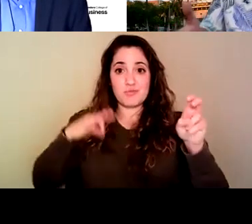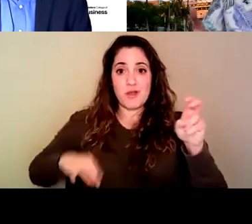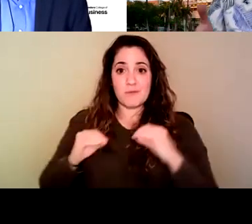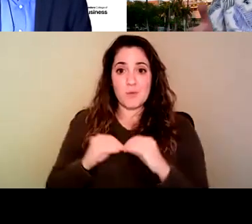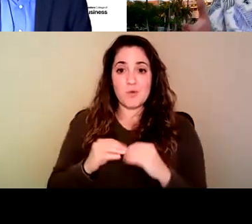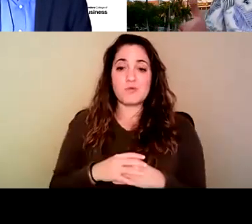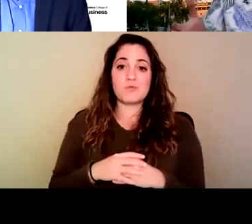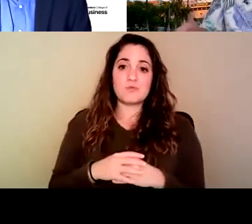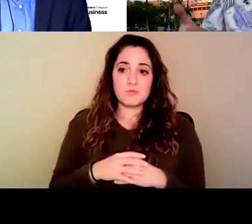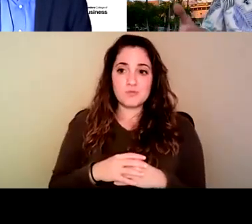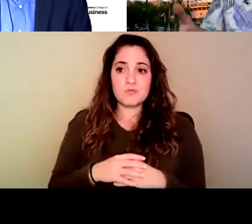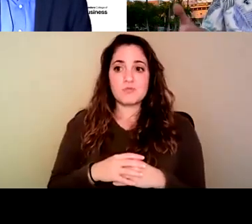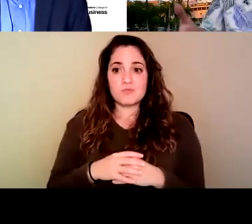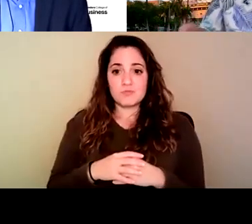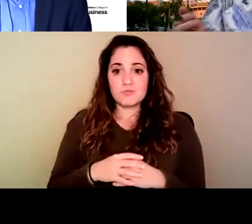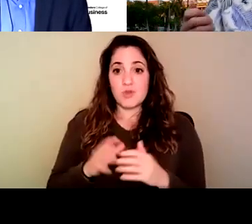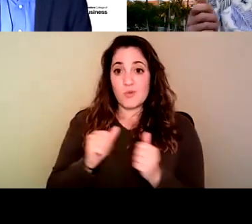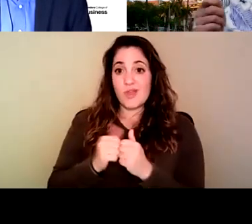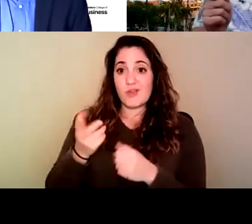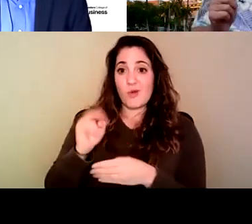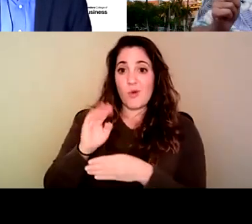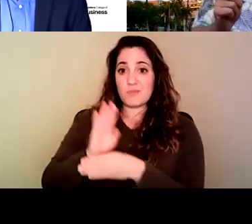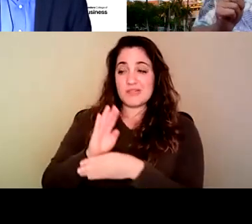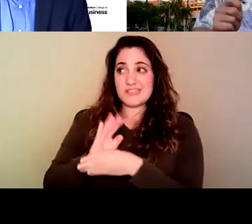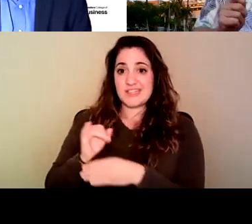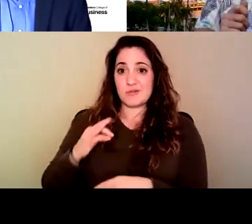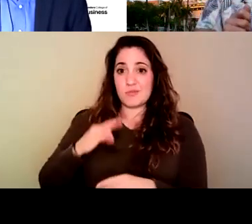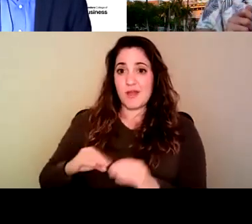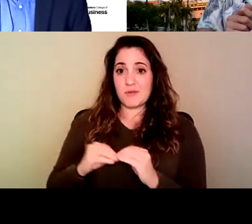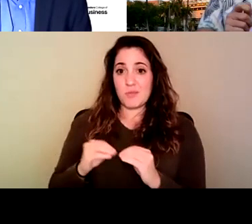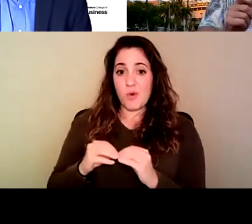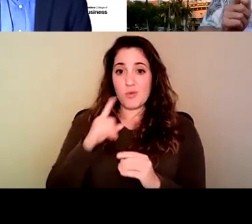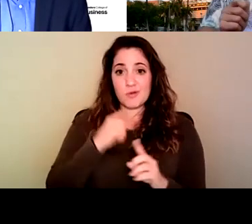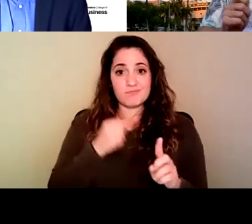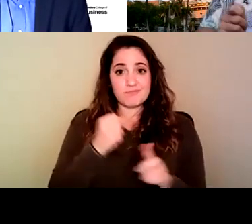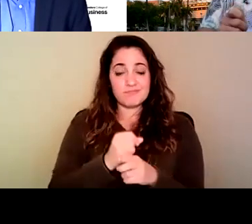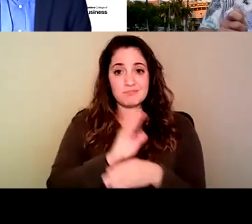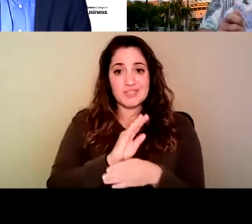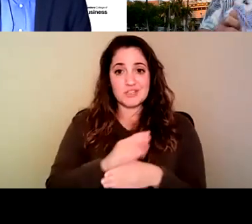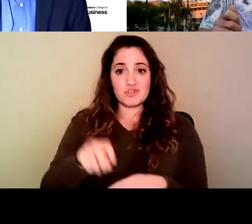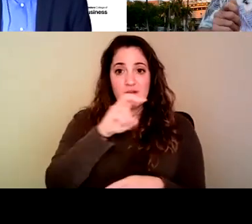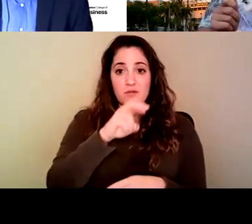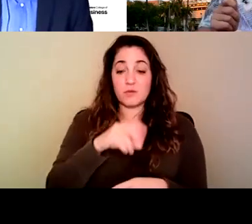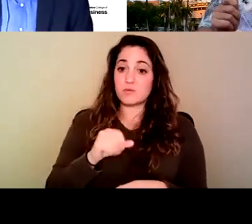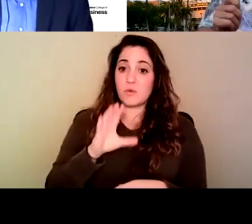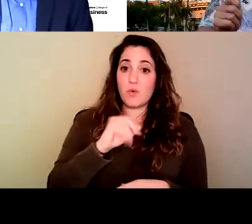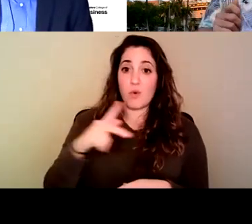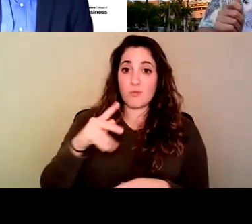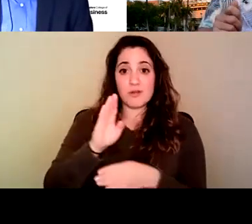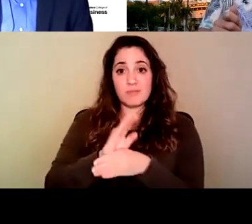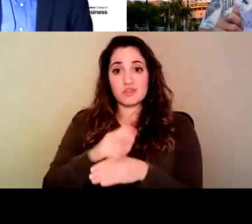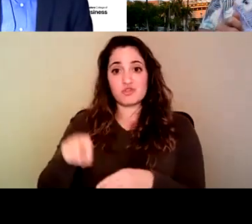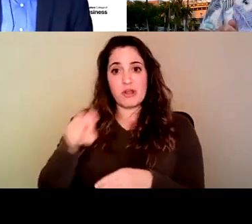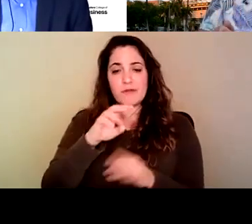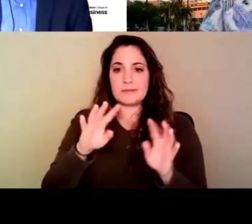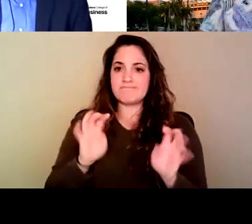this situation with their own businesses? So, big question mark around corporate and business travel.